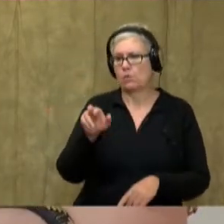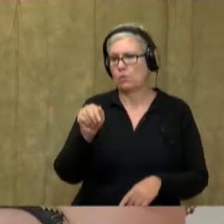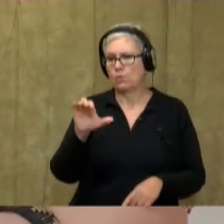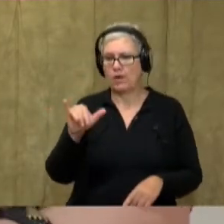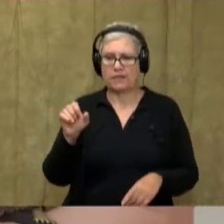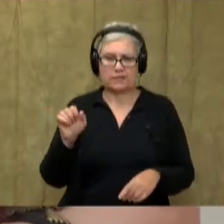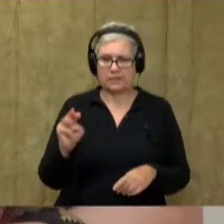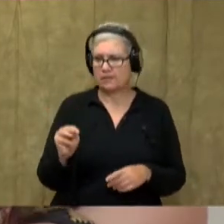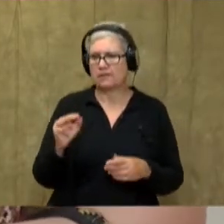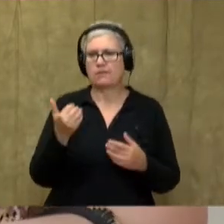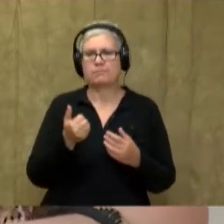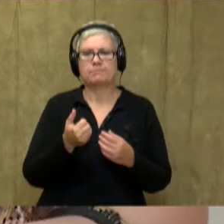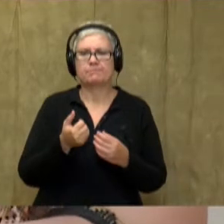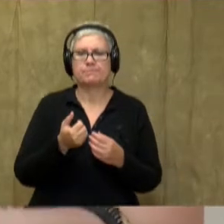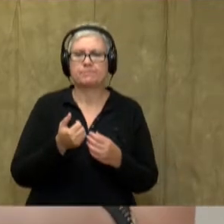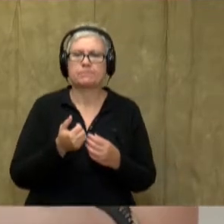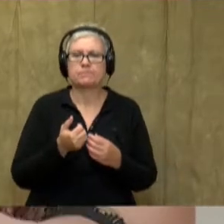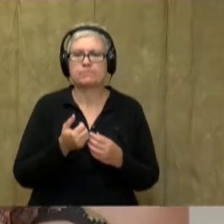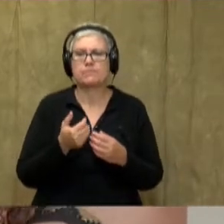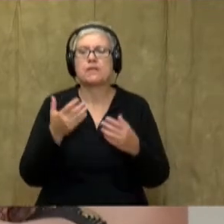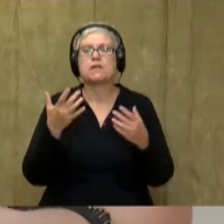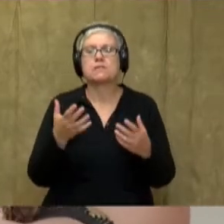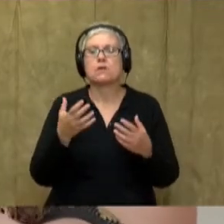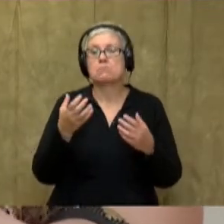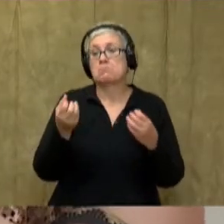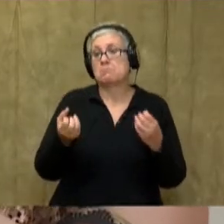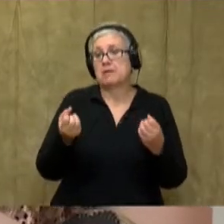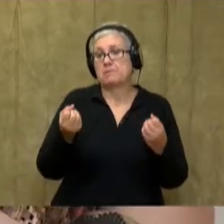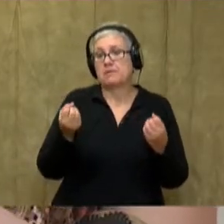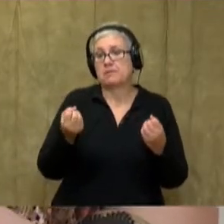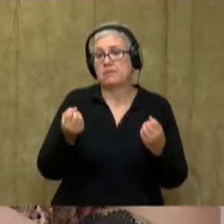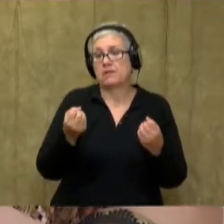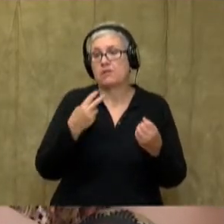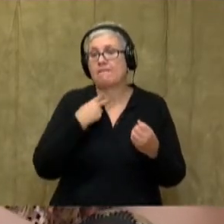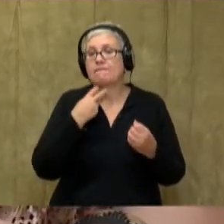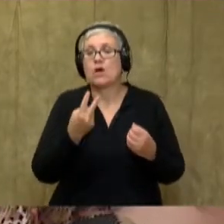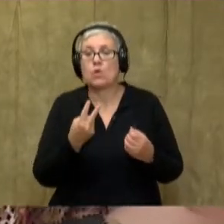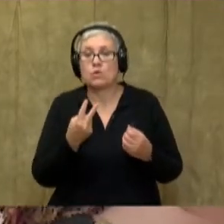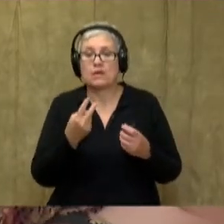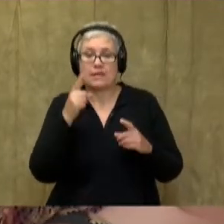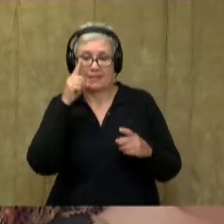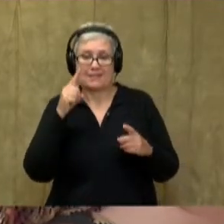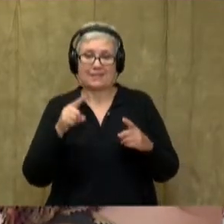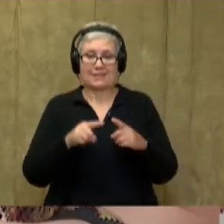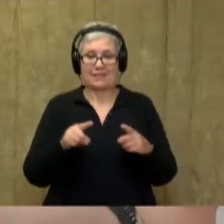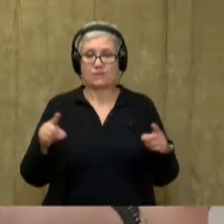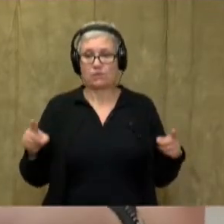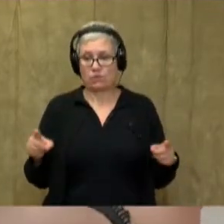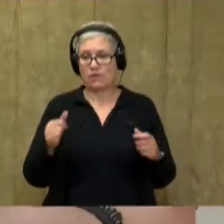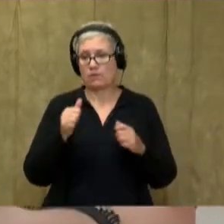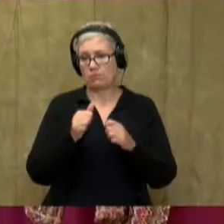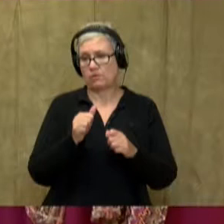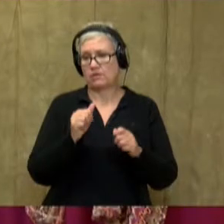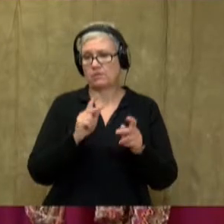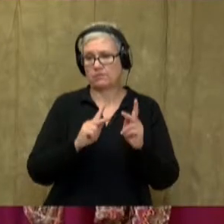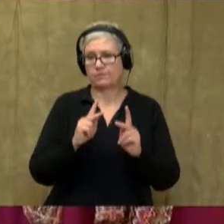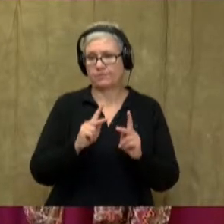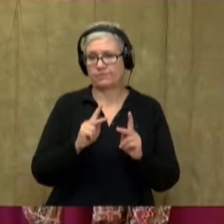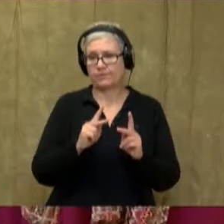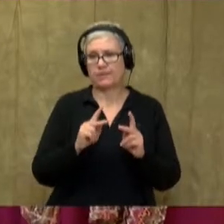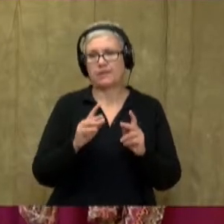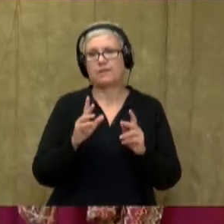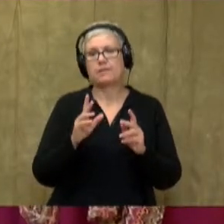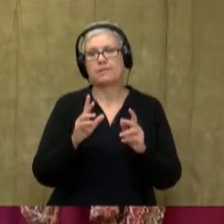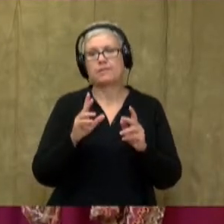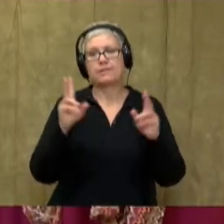just because there may not be someone who vocally disagrees with you, there is still those topics that you can